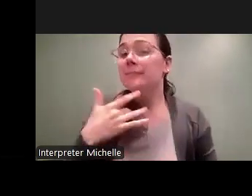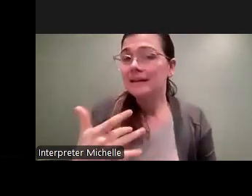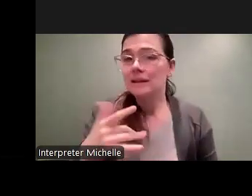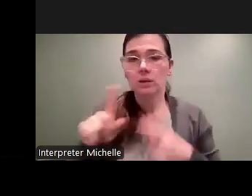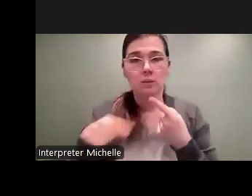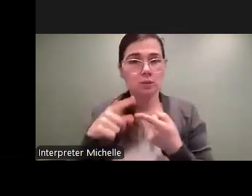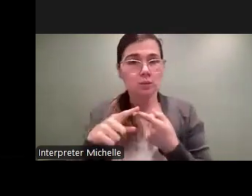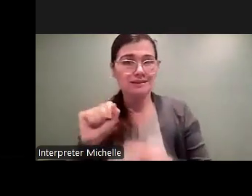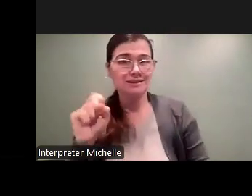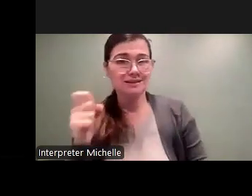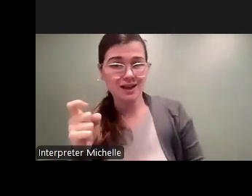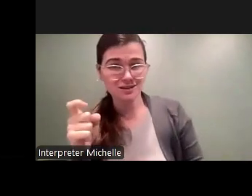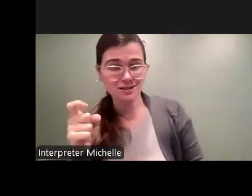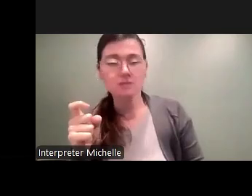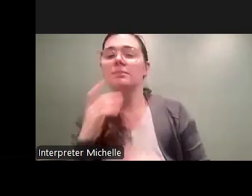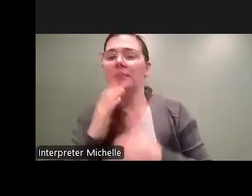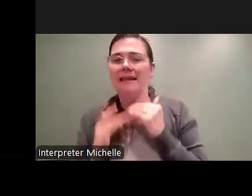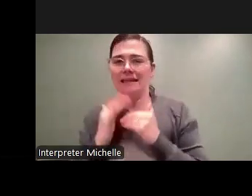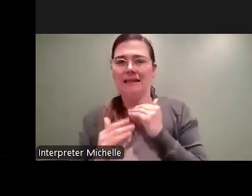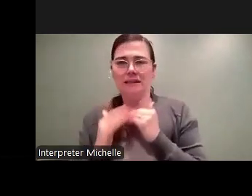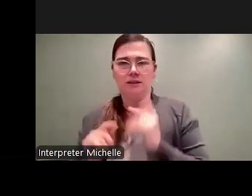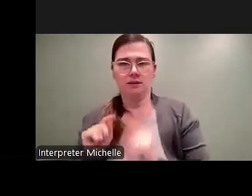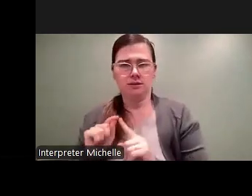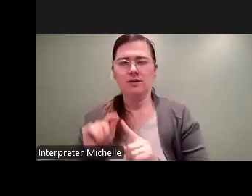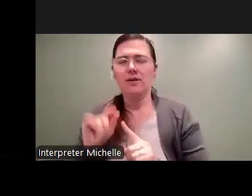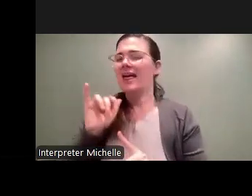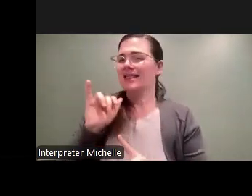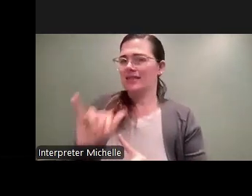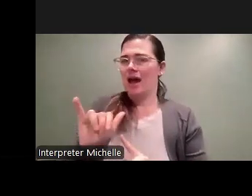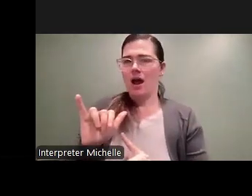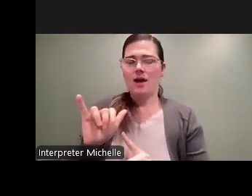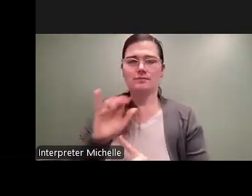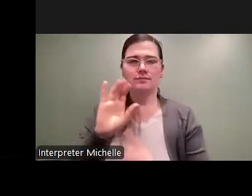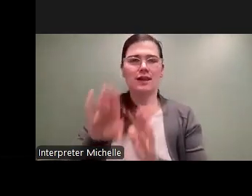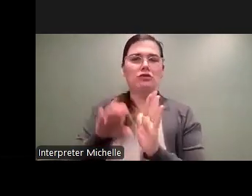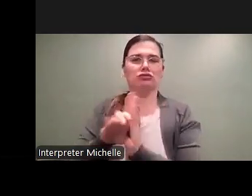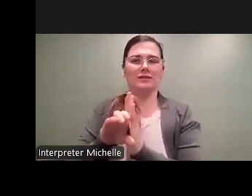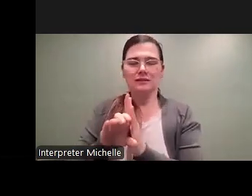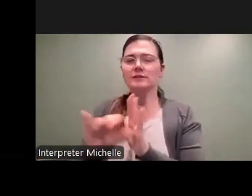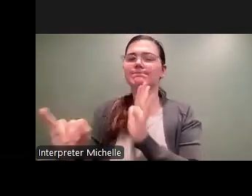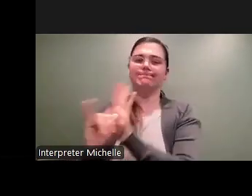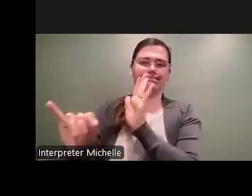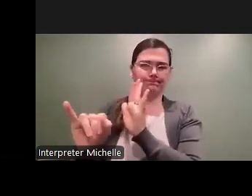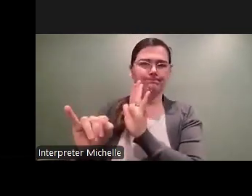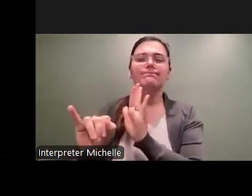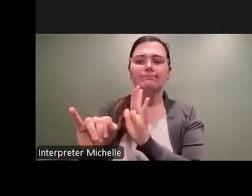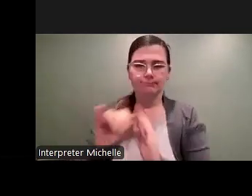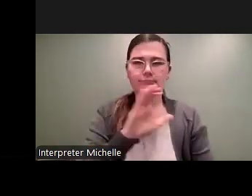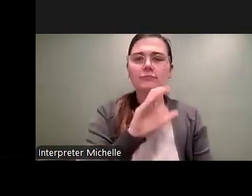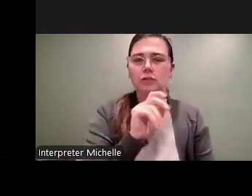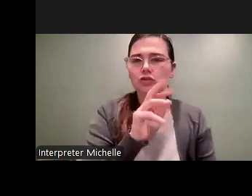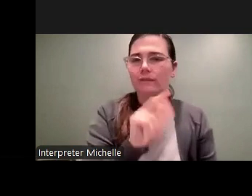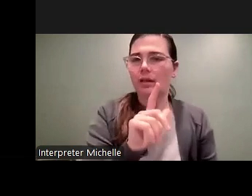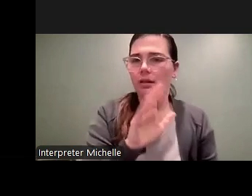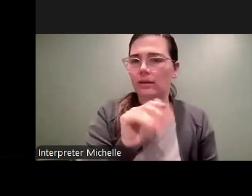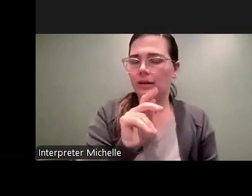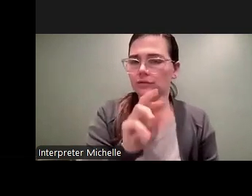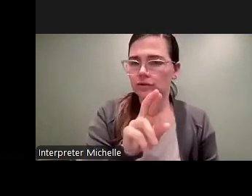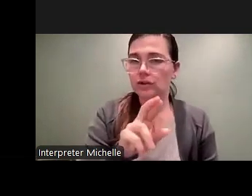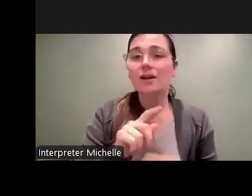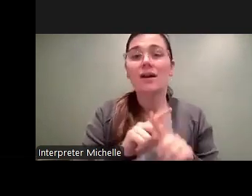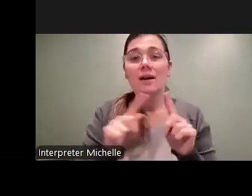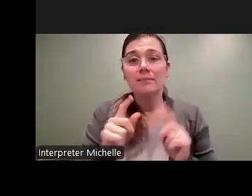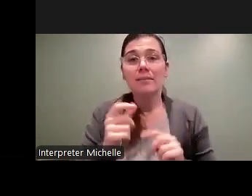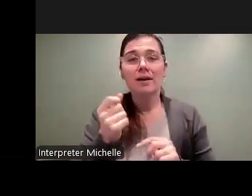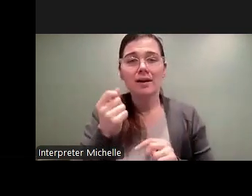a feature that most people can associate with cervical cancer. However, most bleeding with